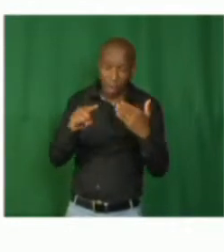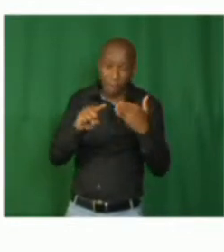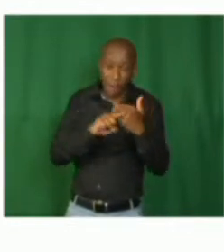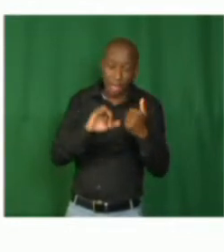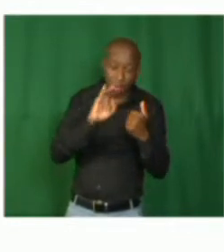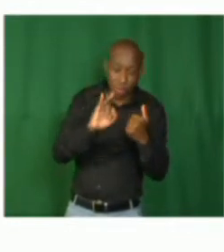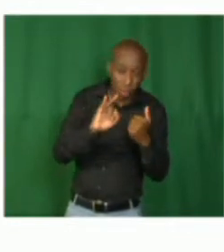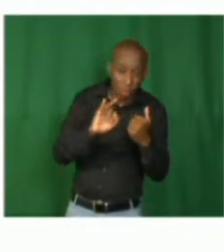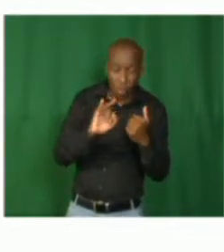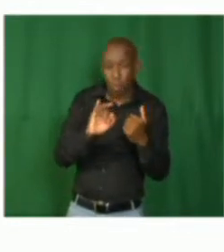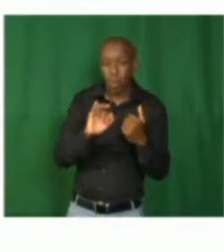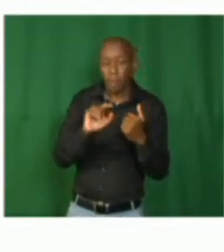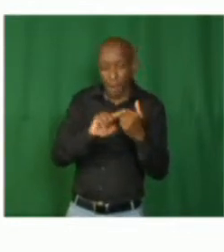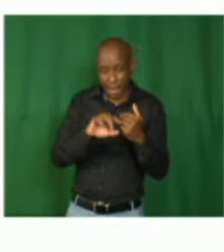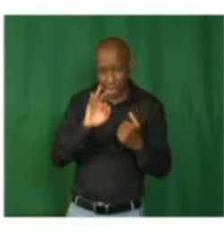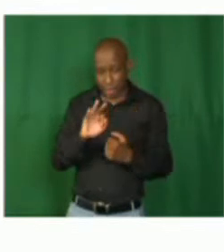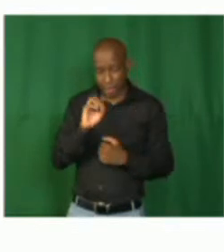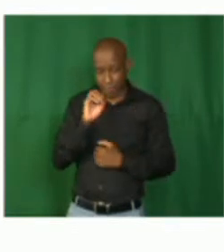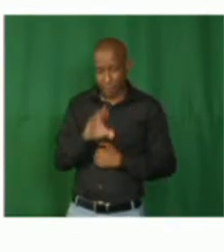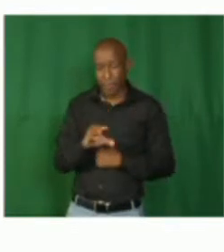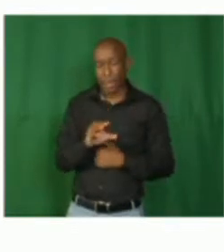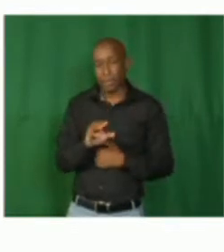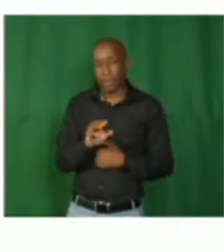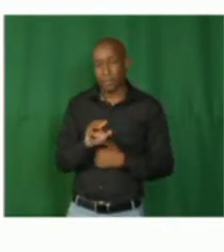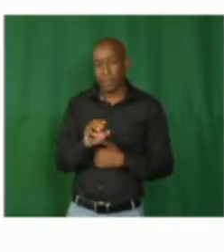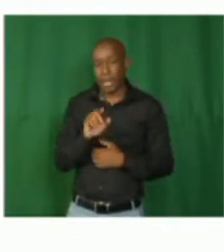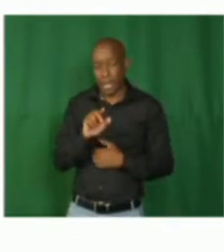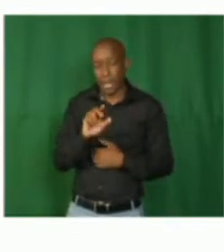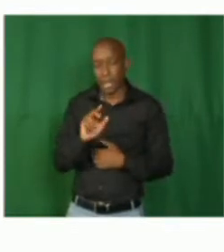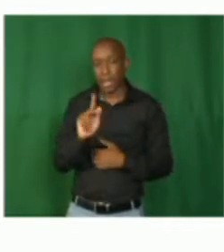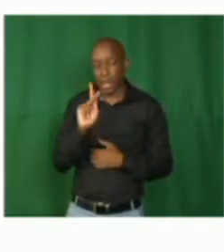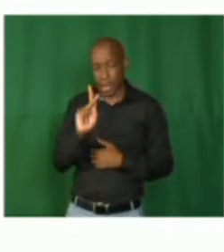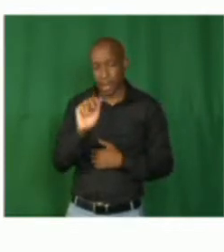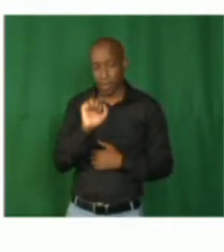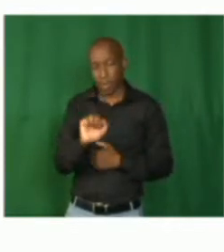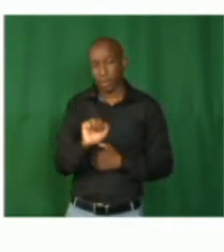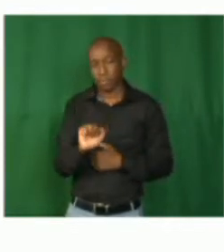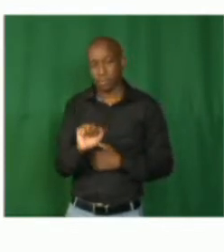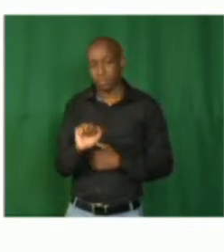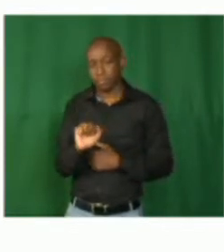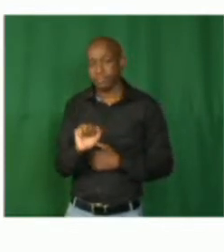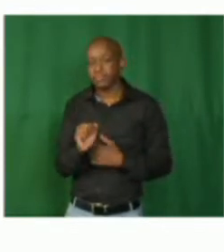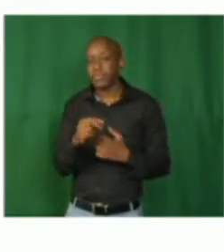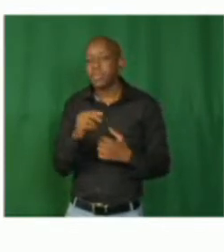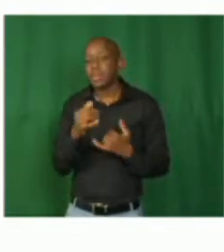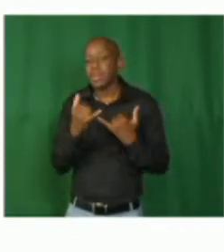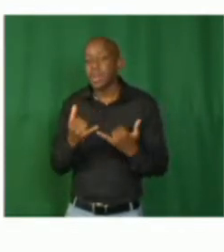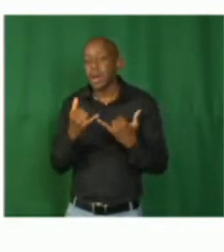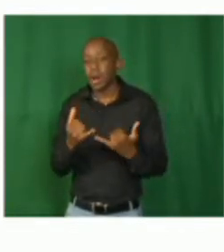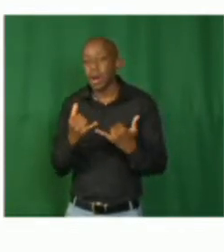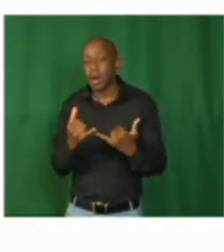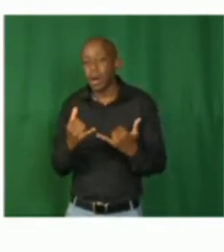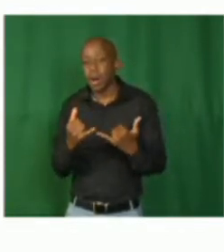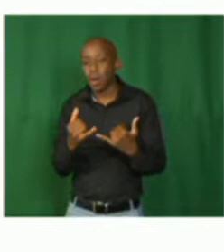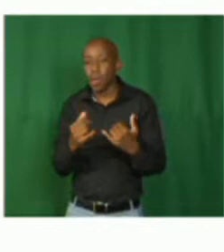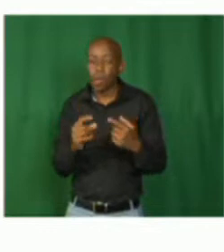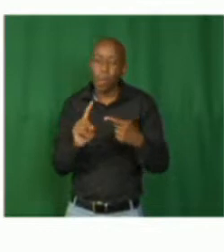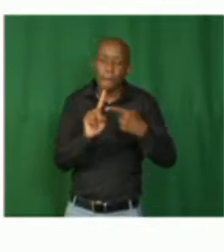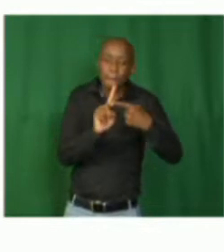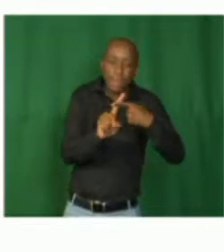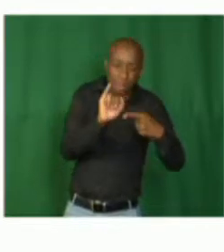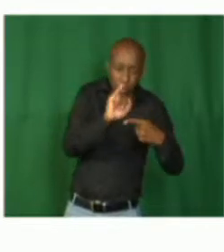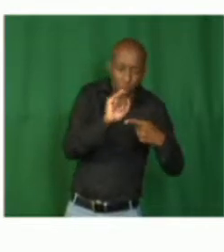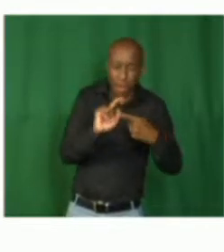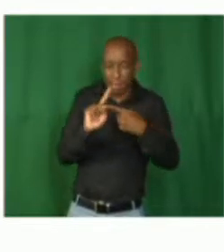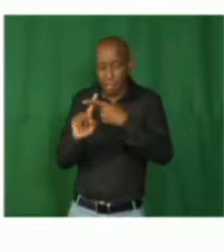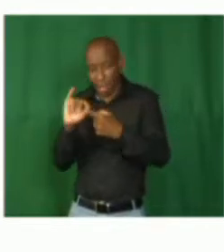instead of -3 in the constant term. So that we can do that now by adding 1 both sides.